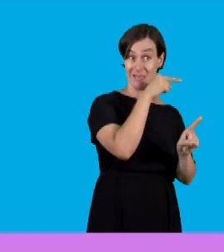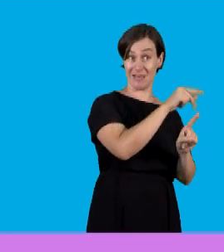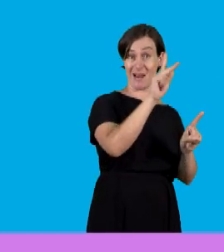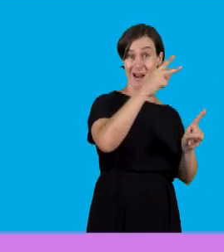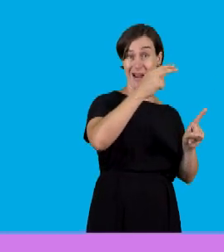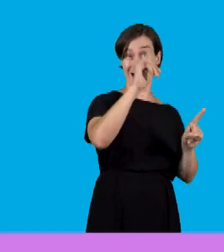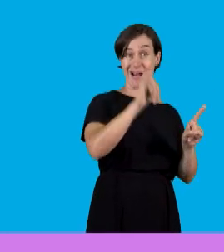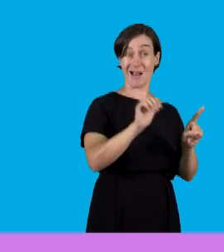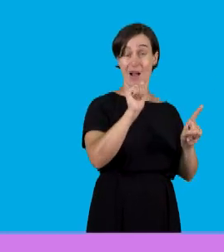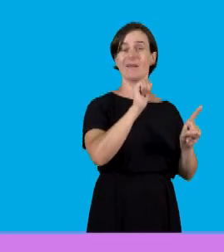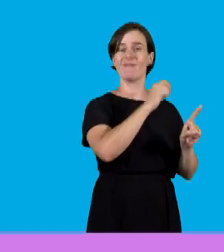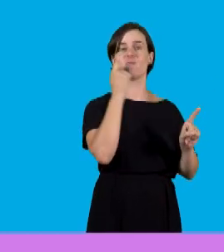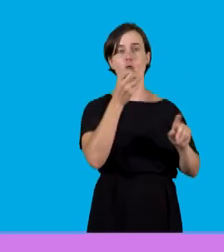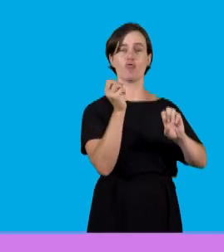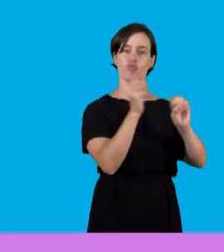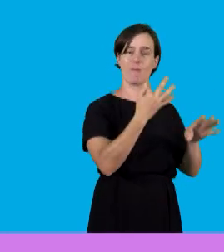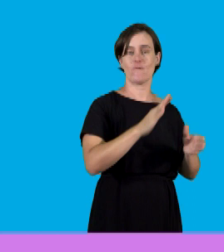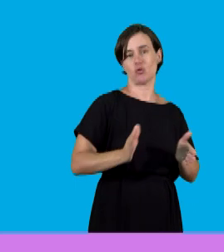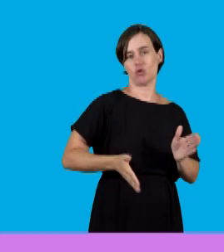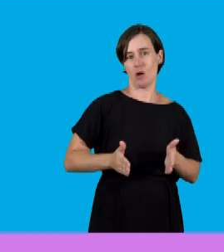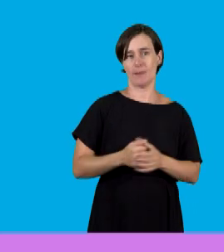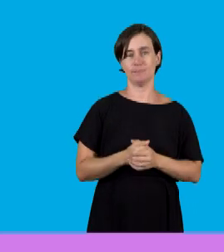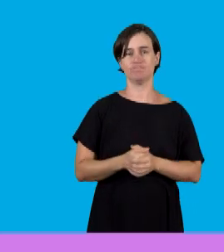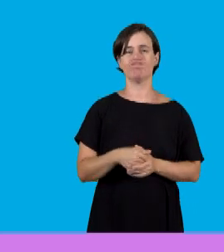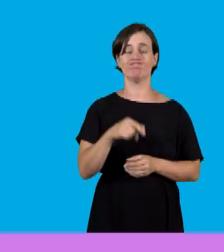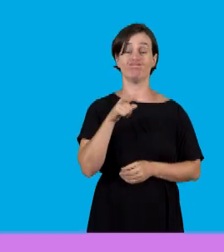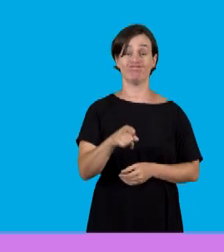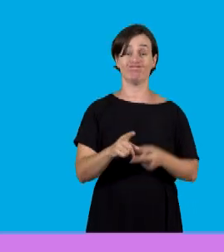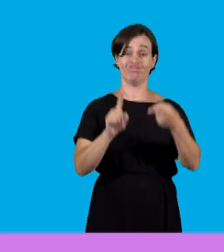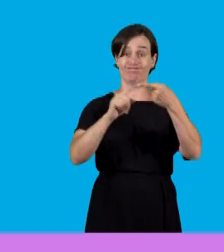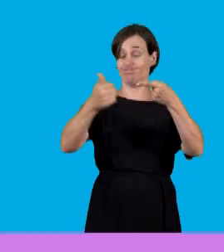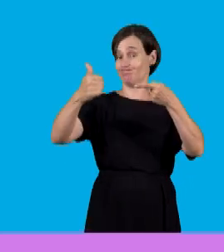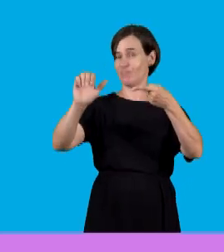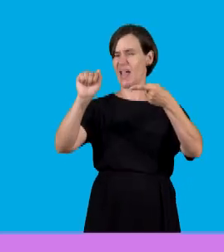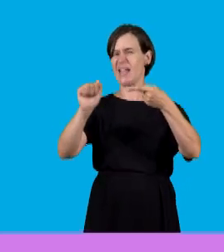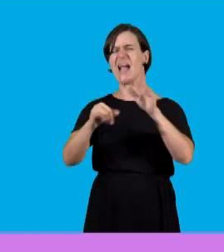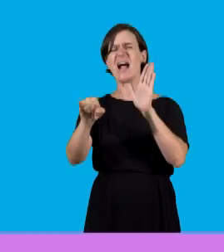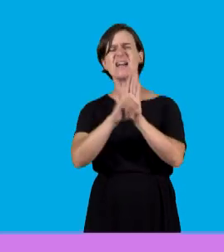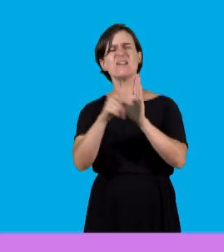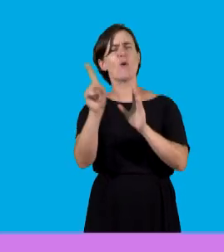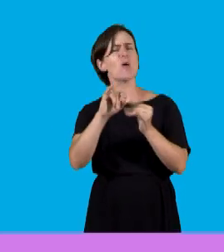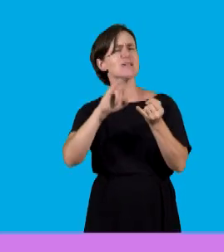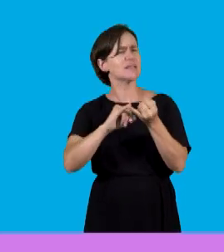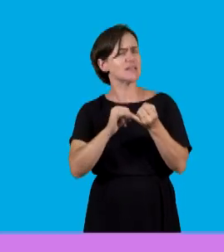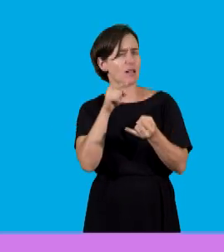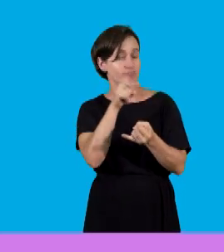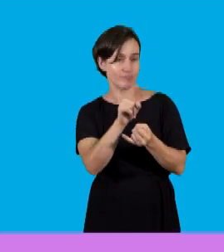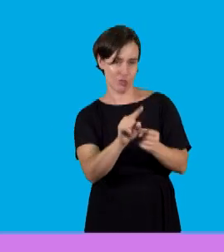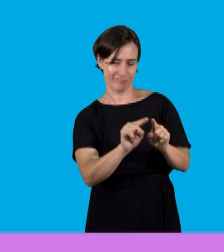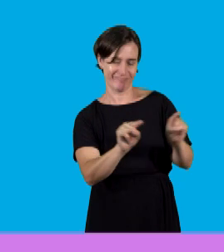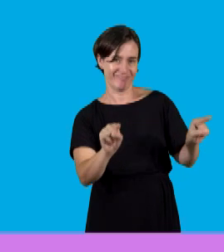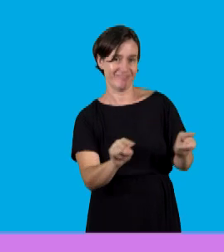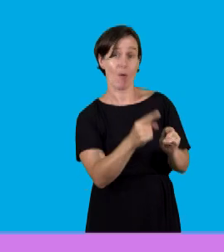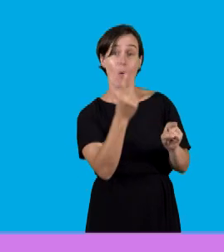practice. A, identify the type of scale used. What type of scale has been used there? We are given a